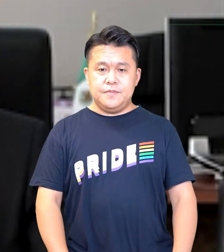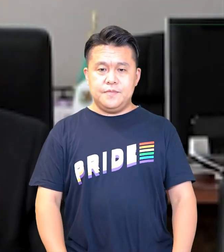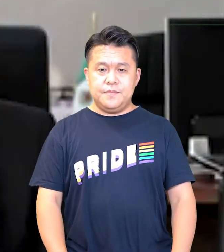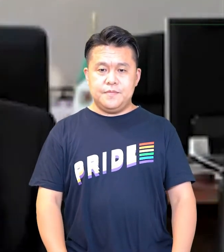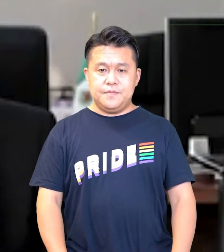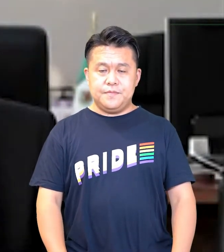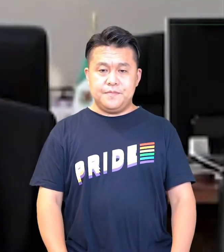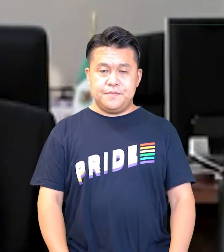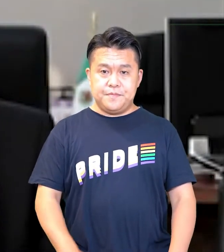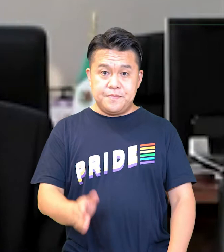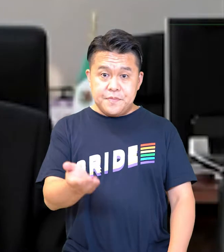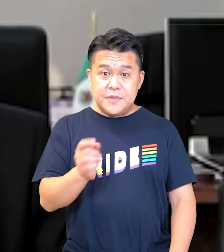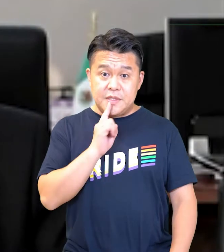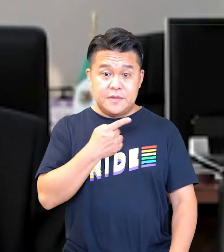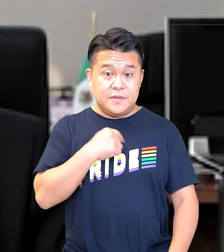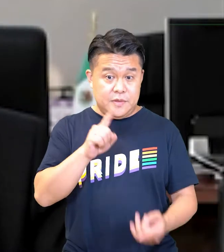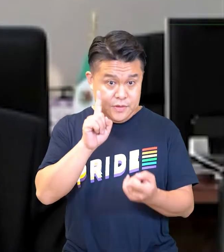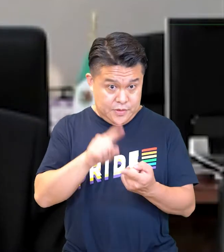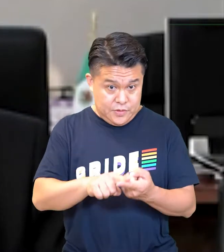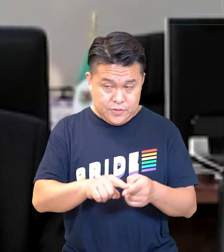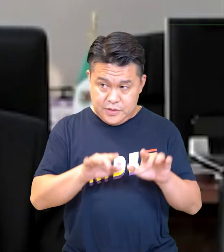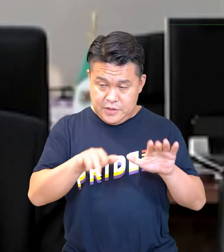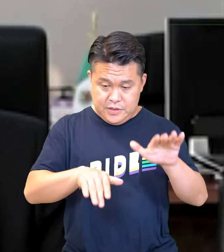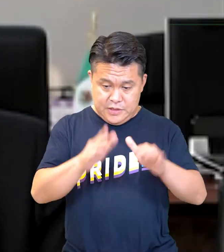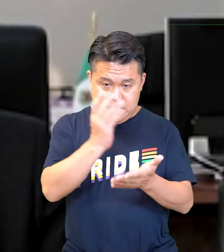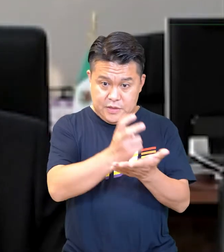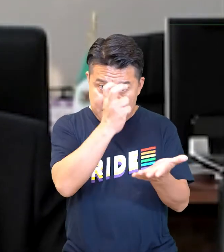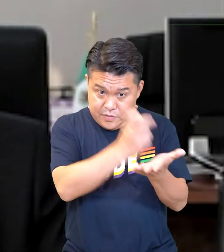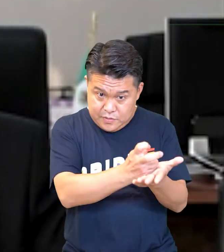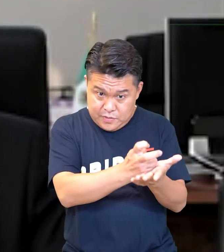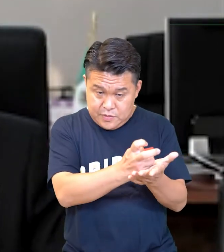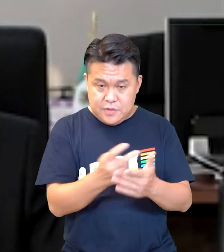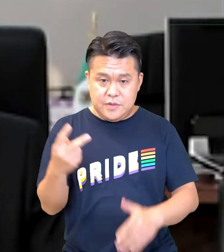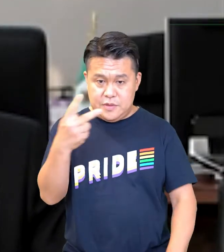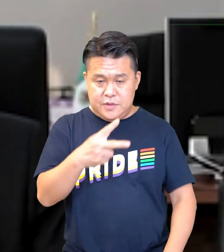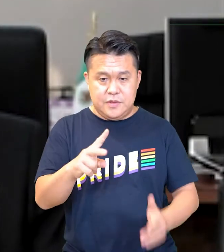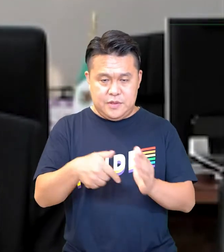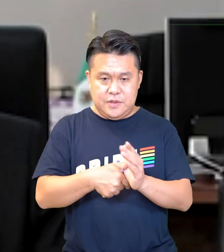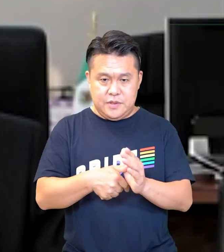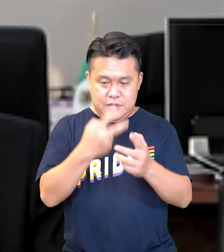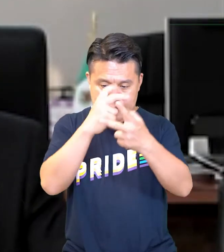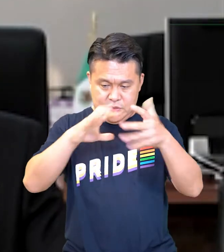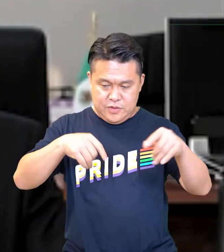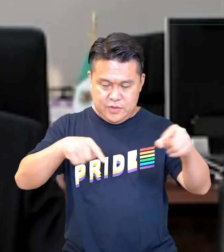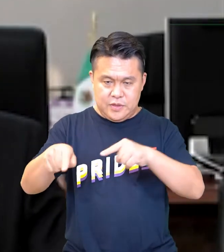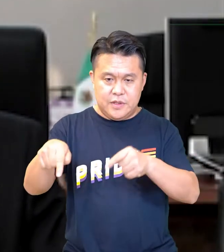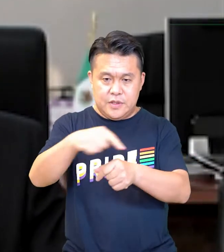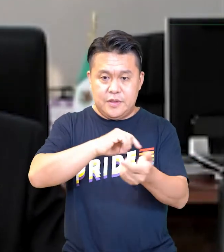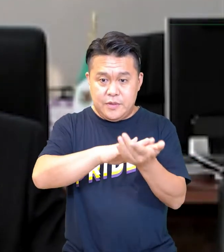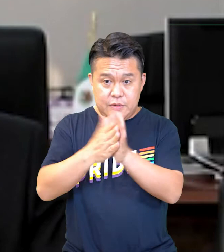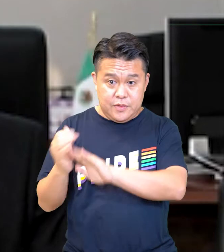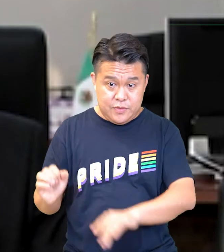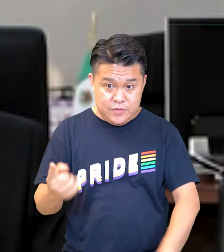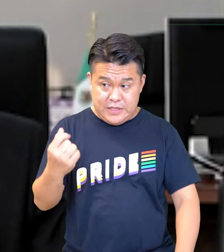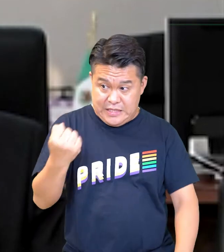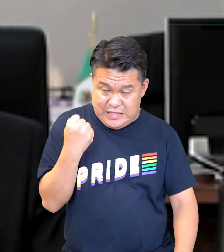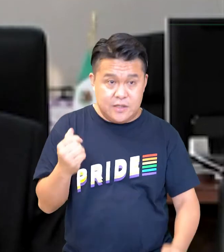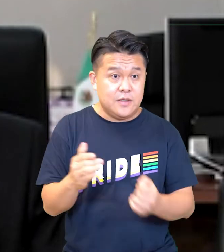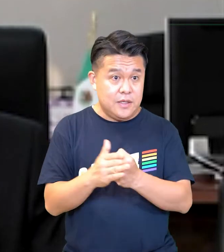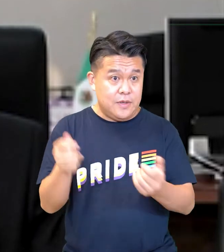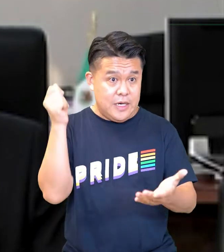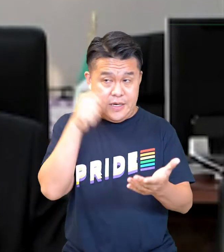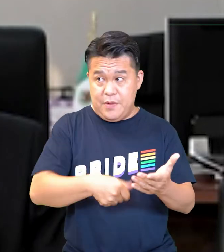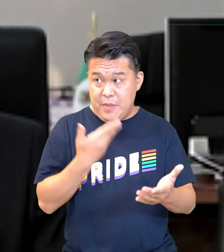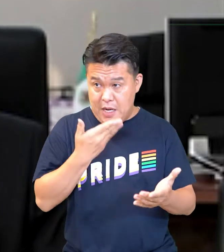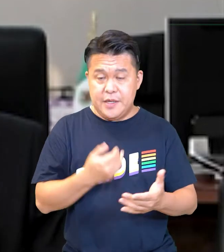As I mentioned before, the law was achieved thanks to the momentum created by the